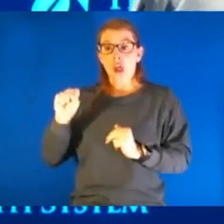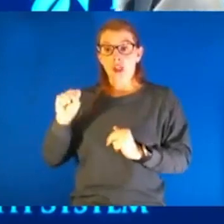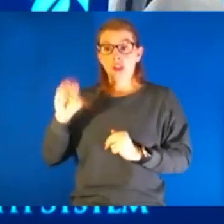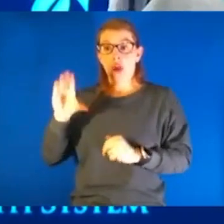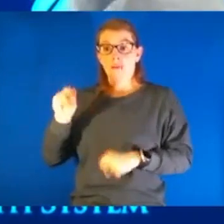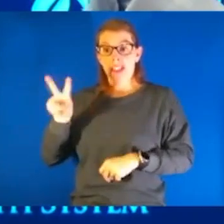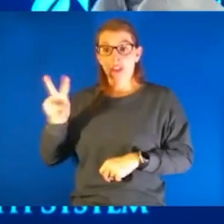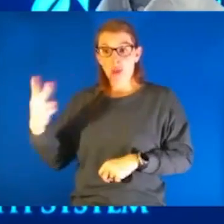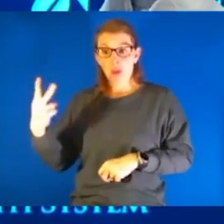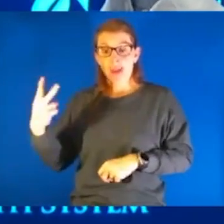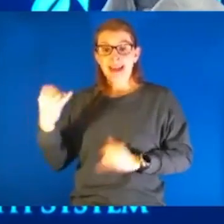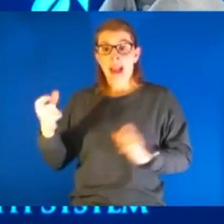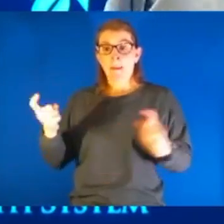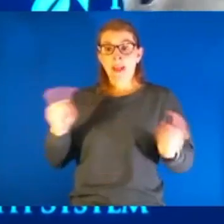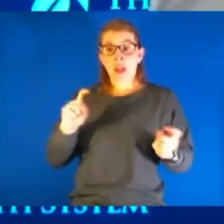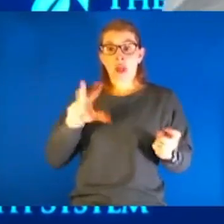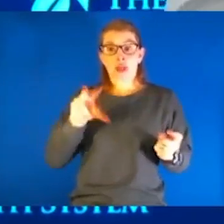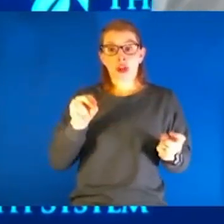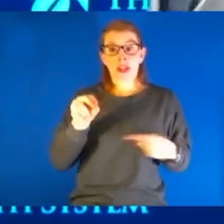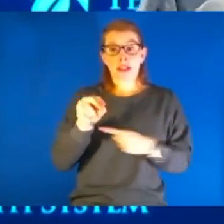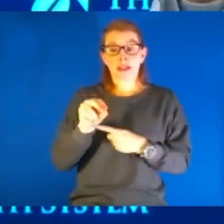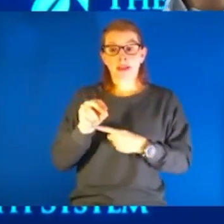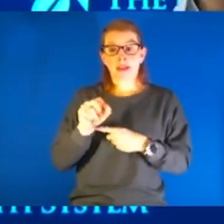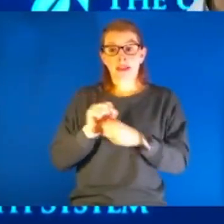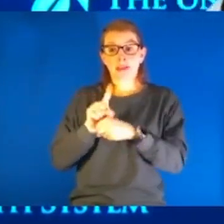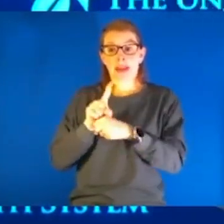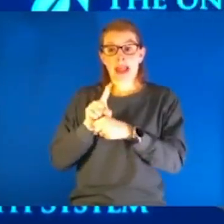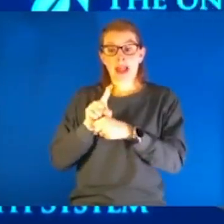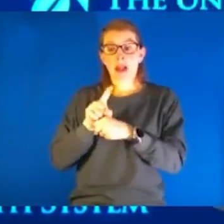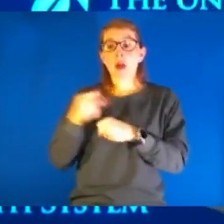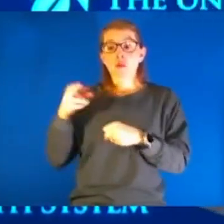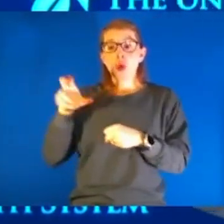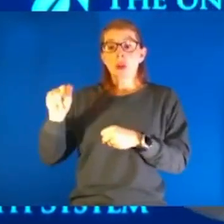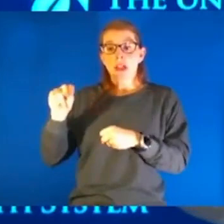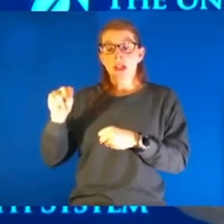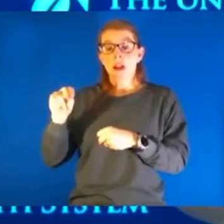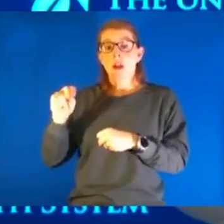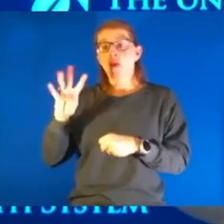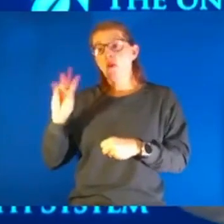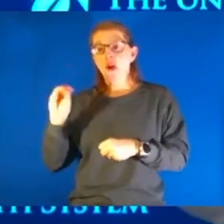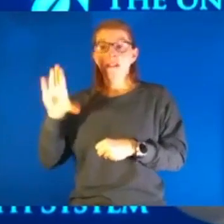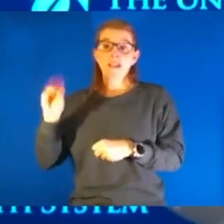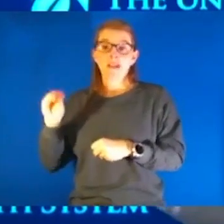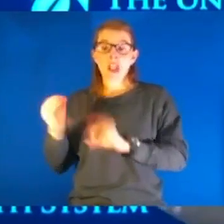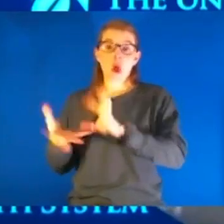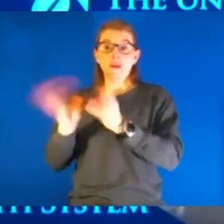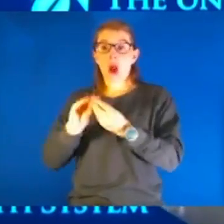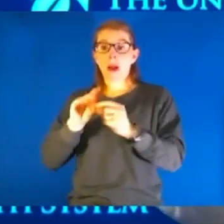now mutated 30 of them in the spike protein and maybe 40 or 50 overall. Yeah. But that meant that the other,